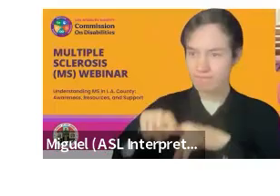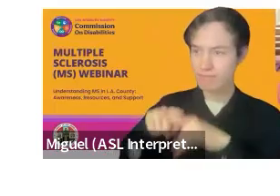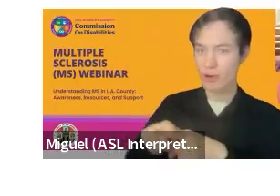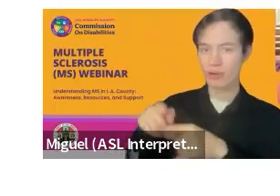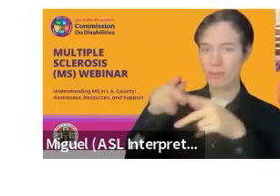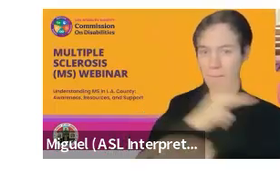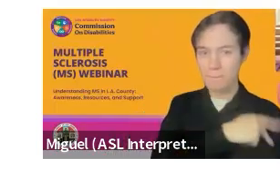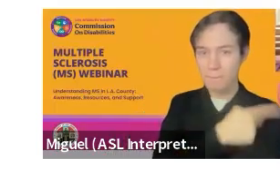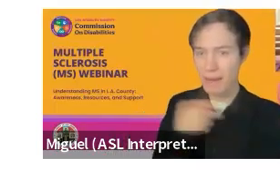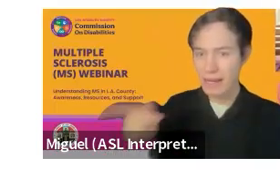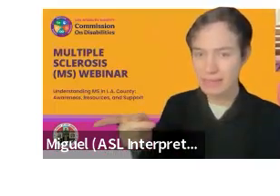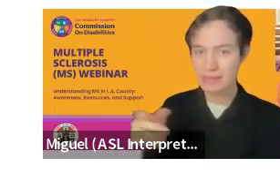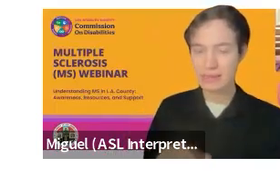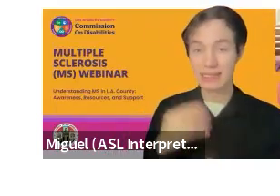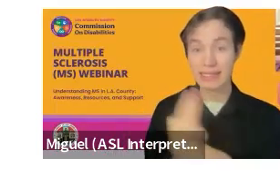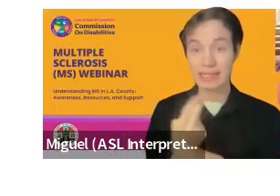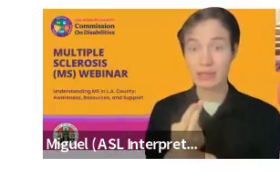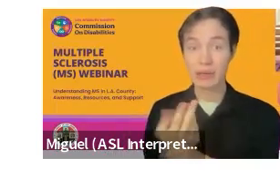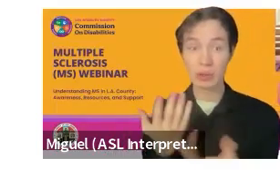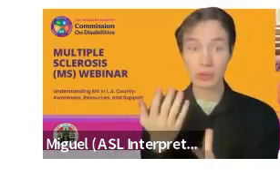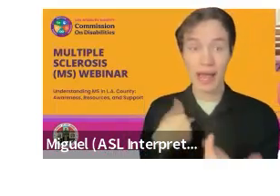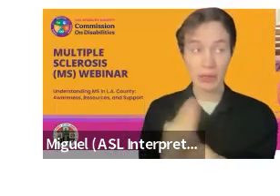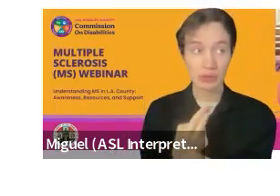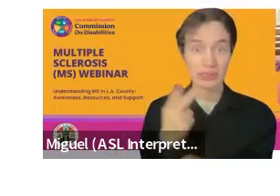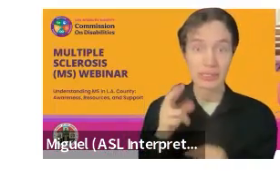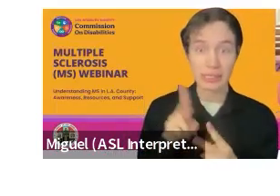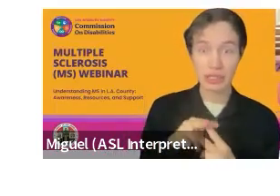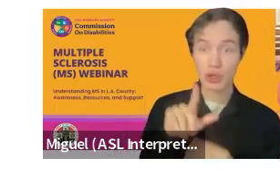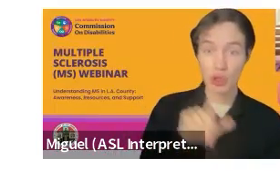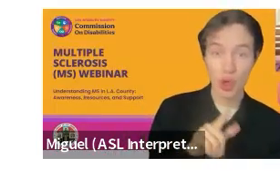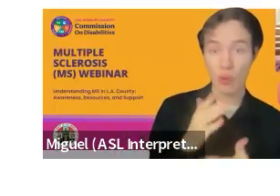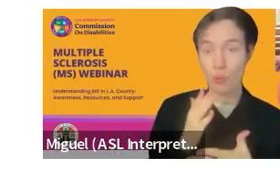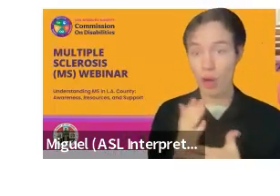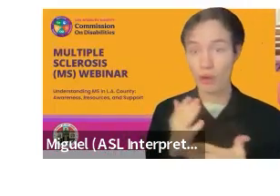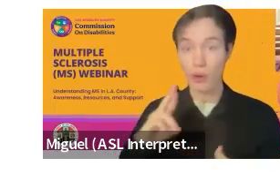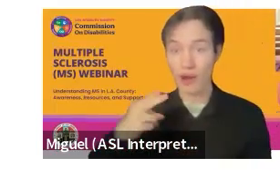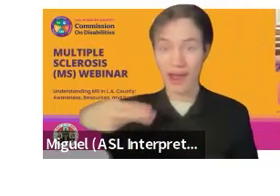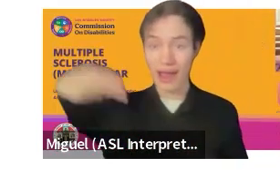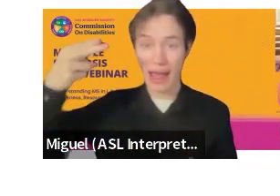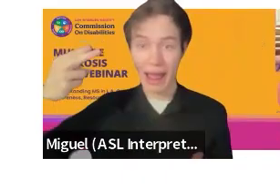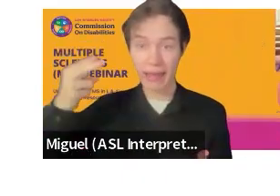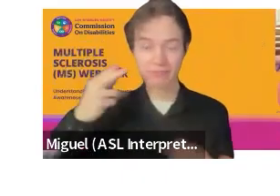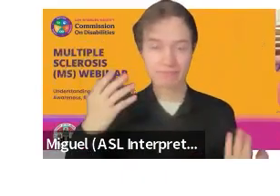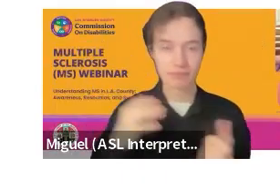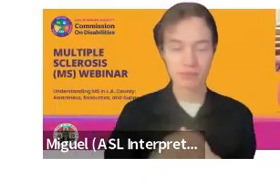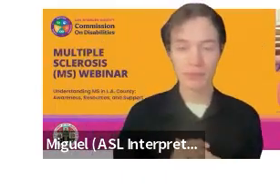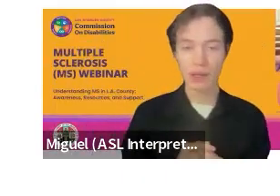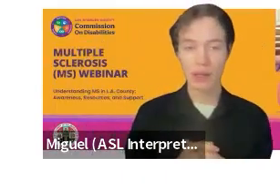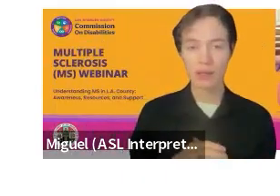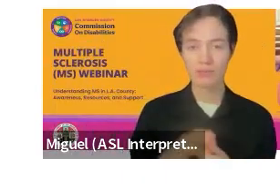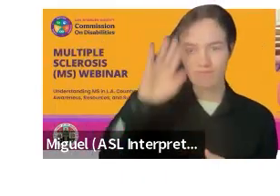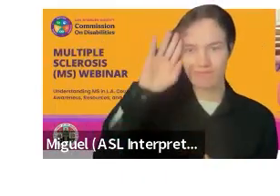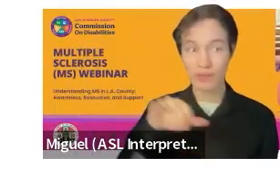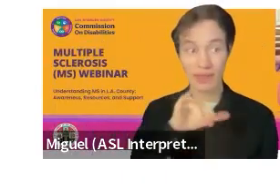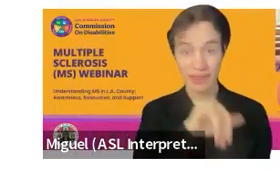use either a low, moderate, or high efficacy medication. So for my patient case in the beginning, I was concerned